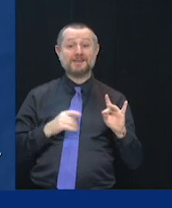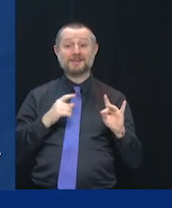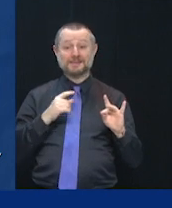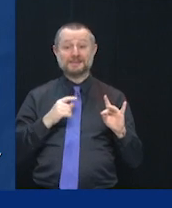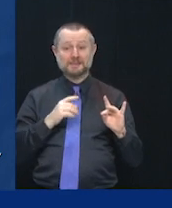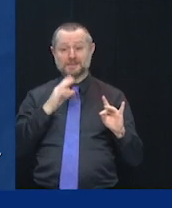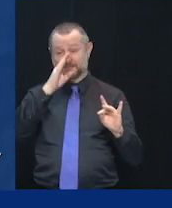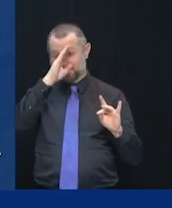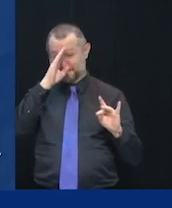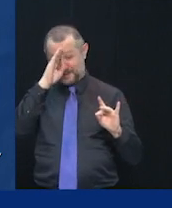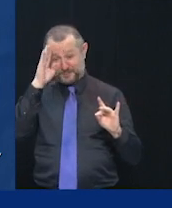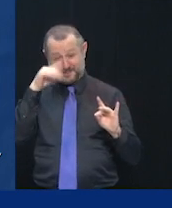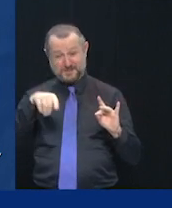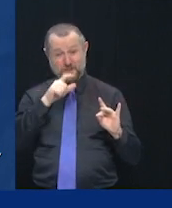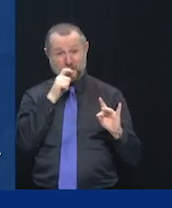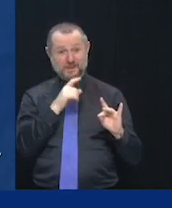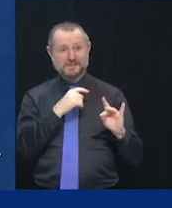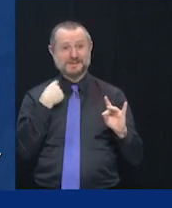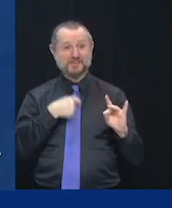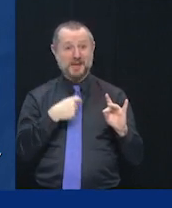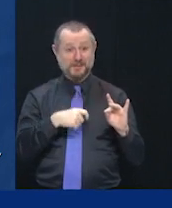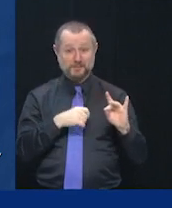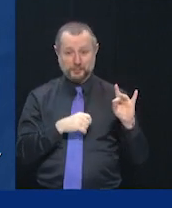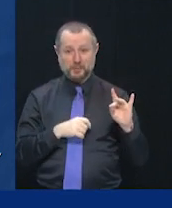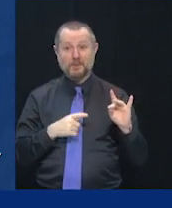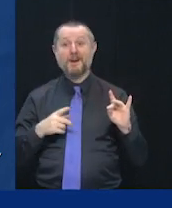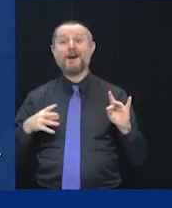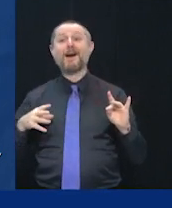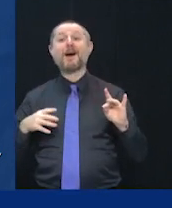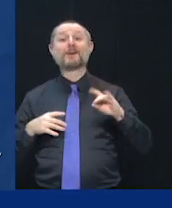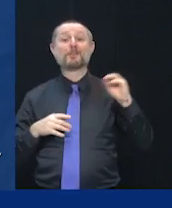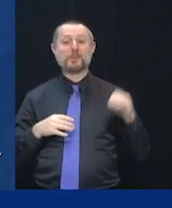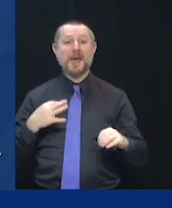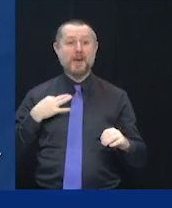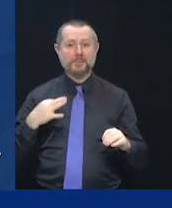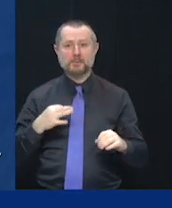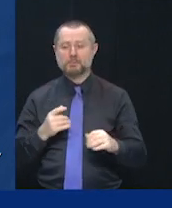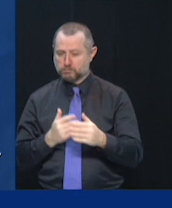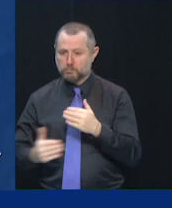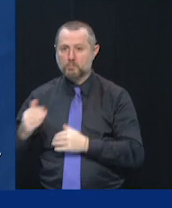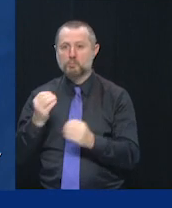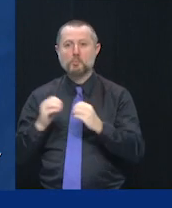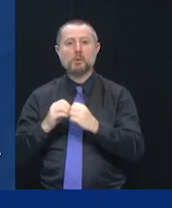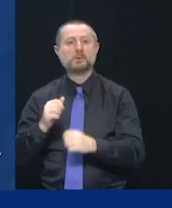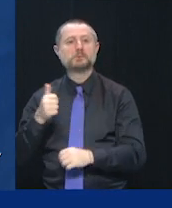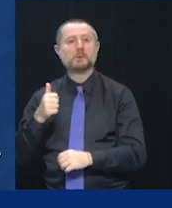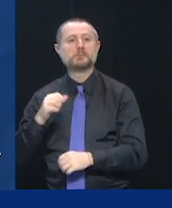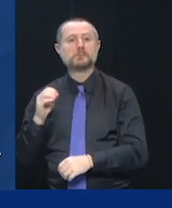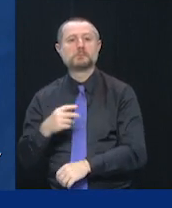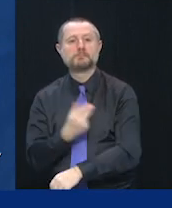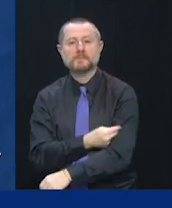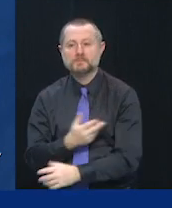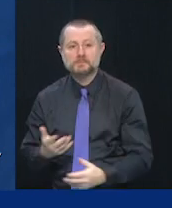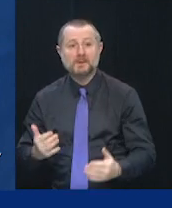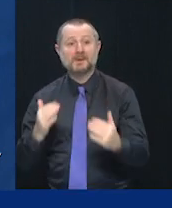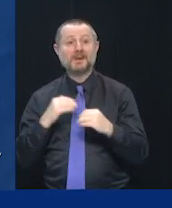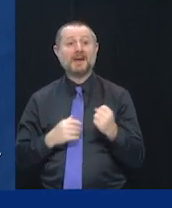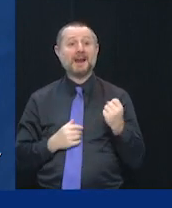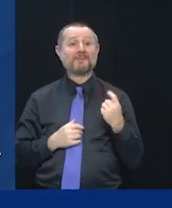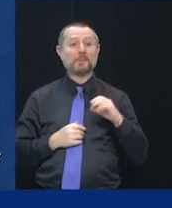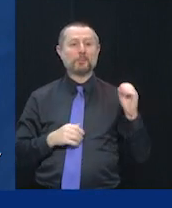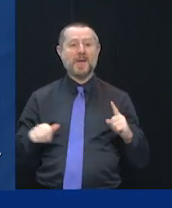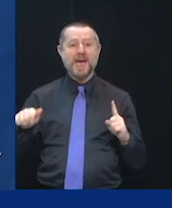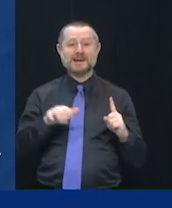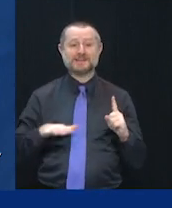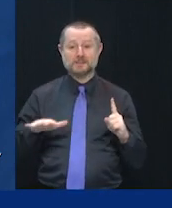Hispanics and Latinos actually overperformed. 11% were Asian, and they were 16%